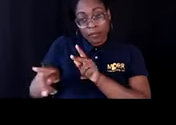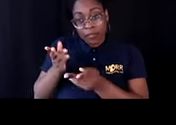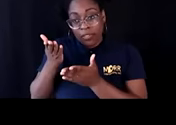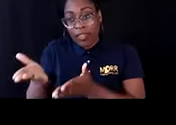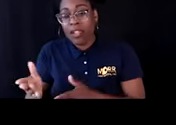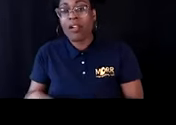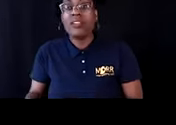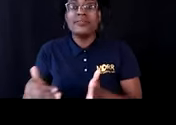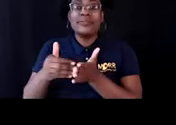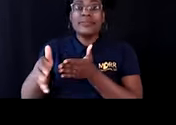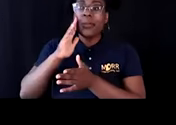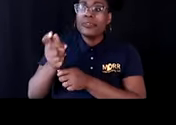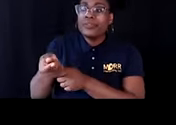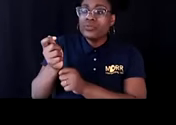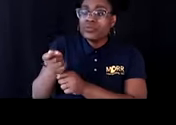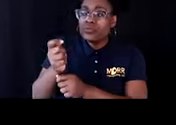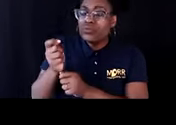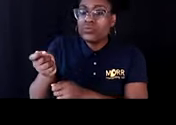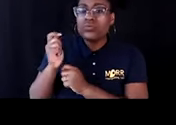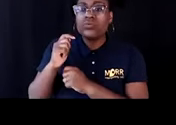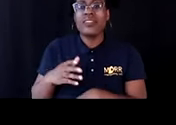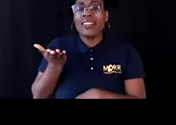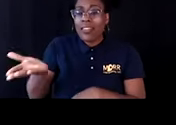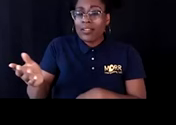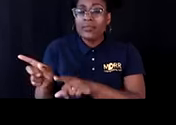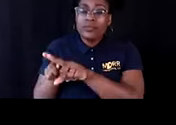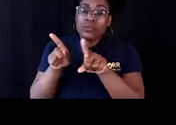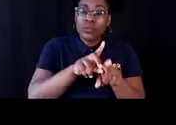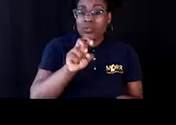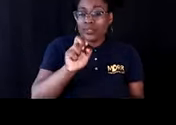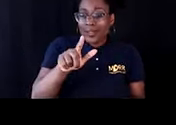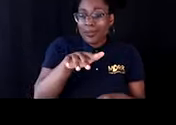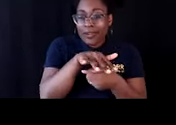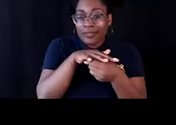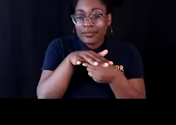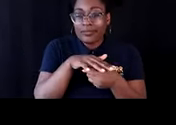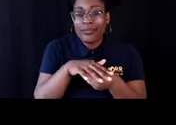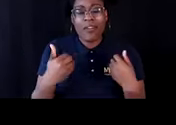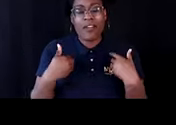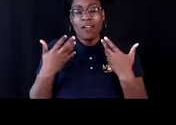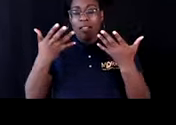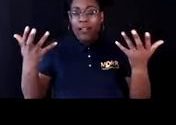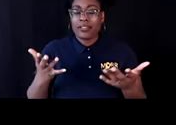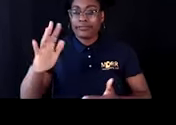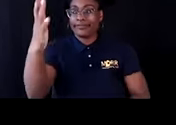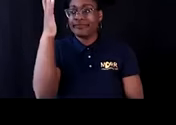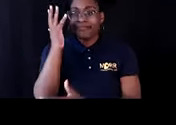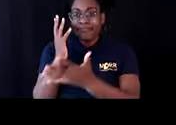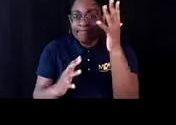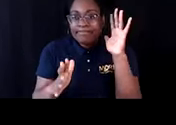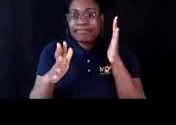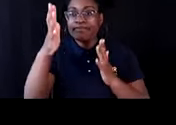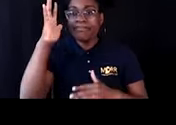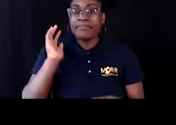the Delaware Bay, and agricultural forests such that when settlers first got to this area of the world,